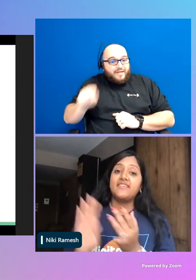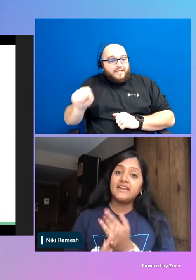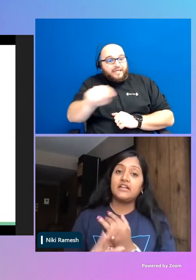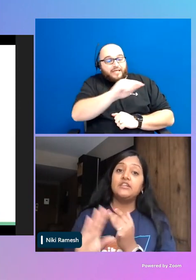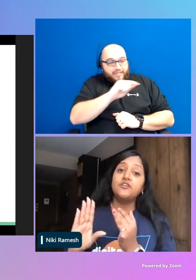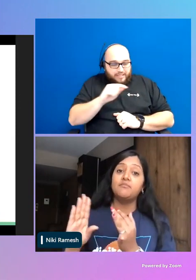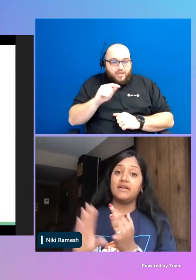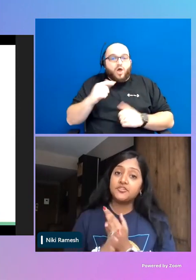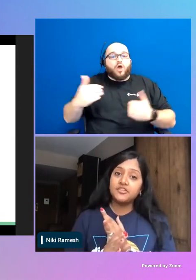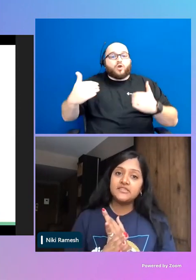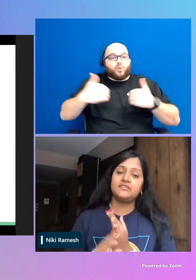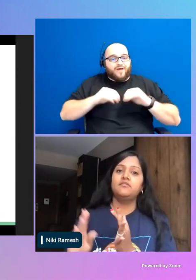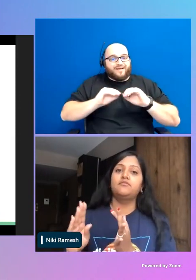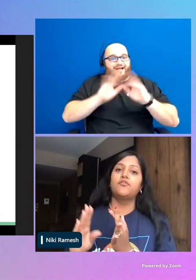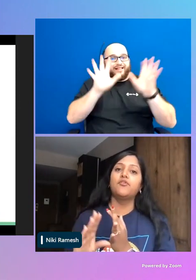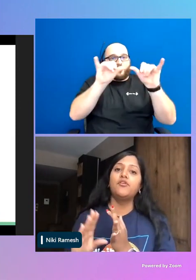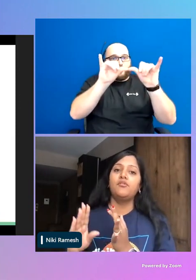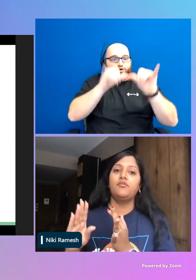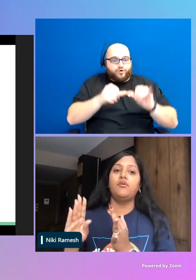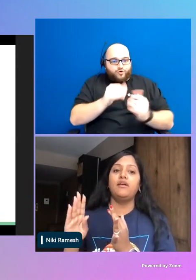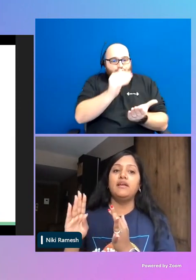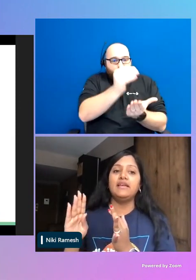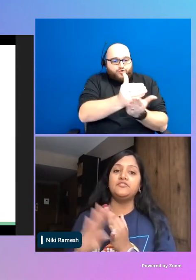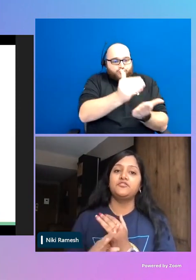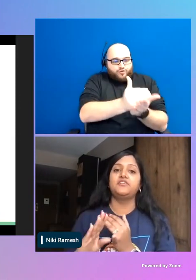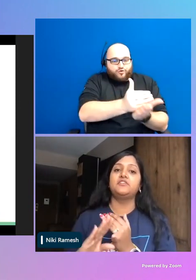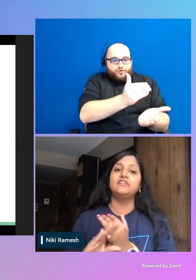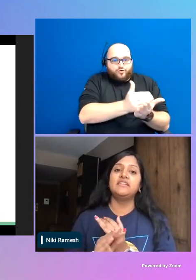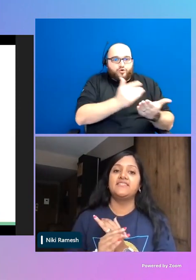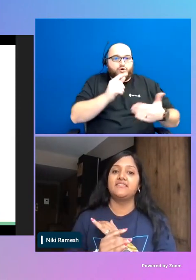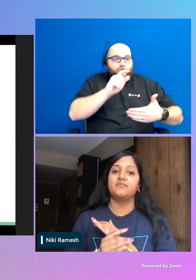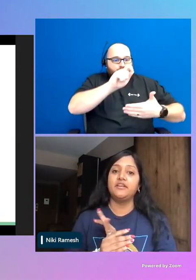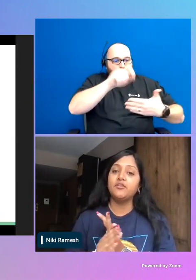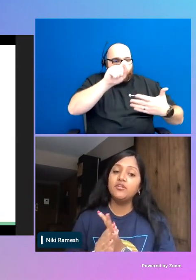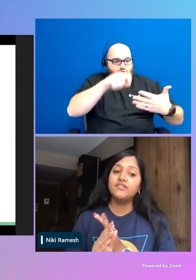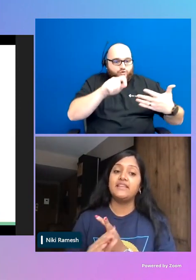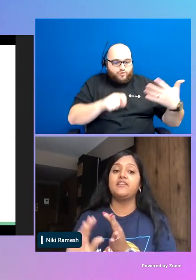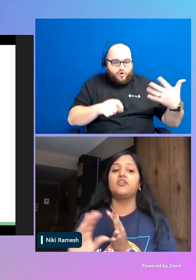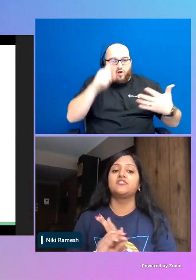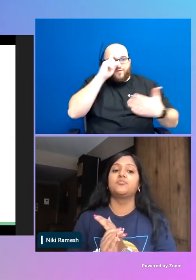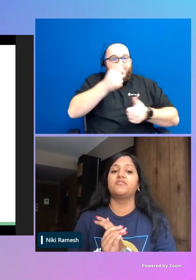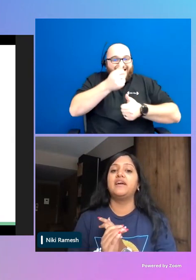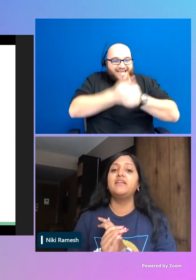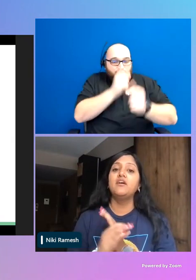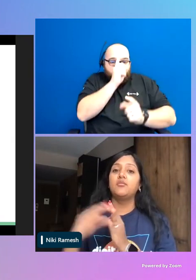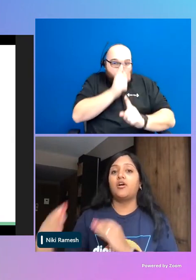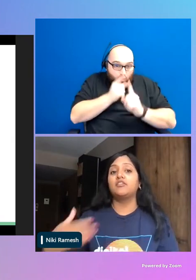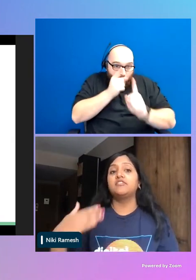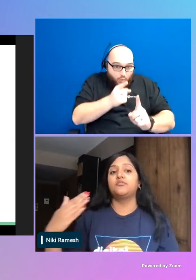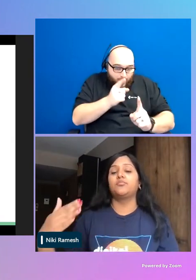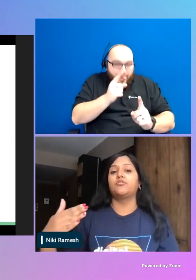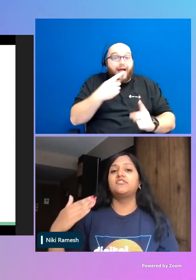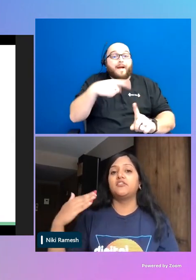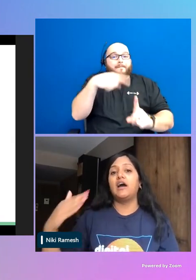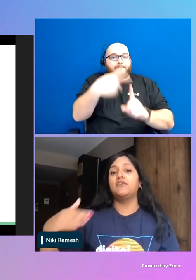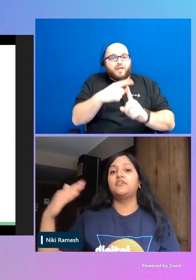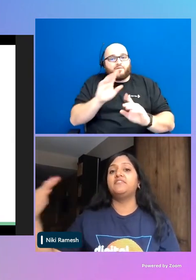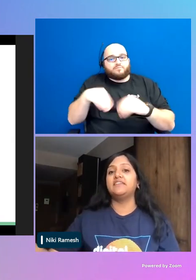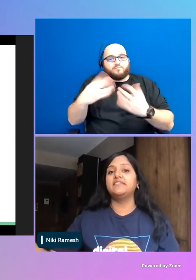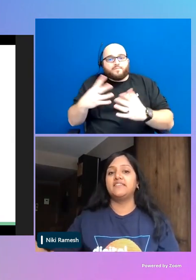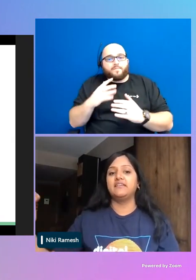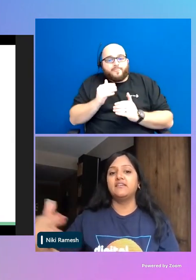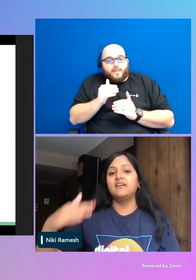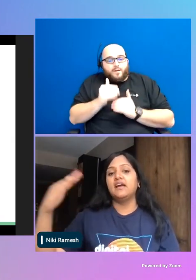to set clear metrics for each of their accessibility goals, and then also provide progress reports on